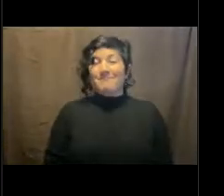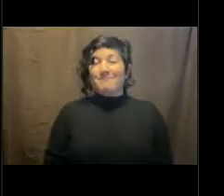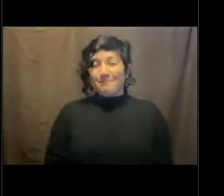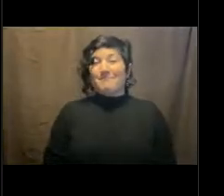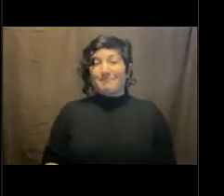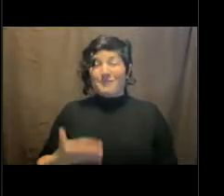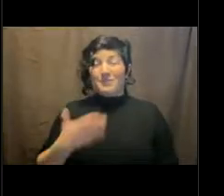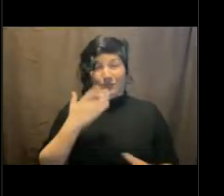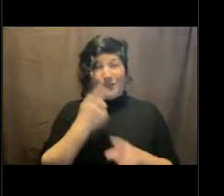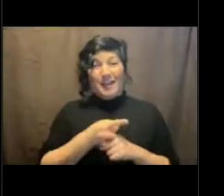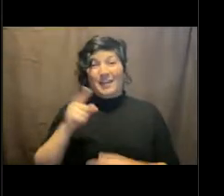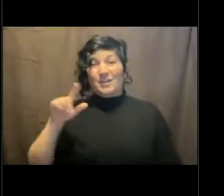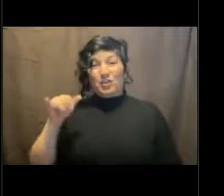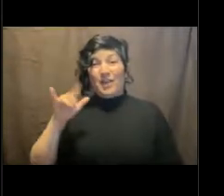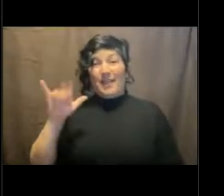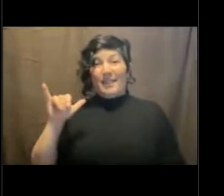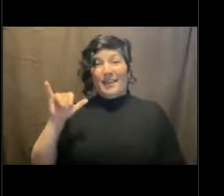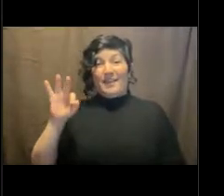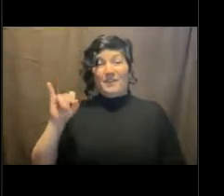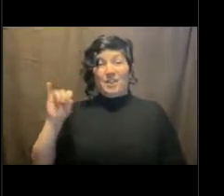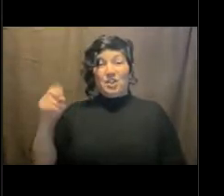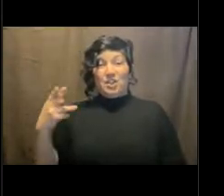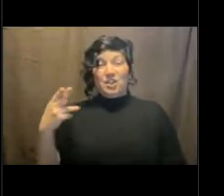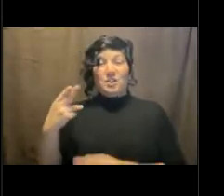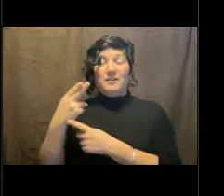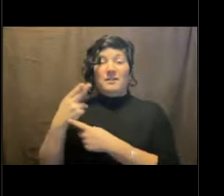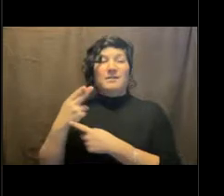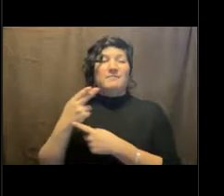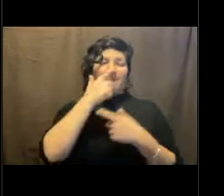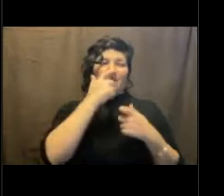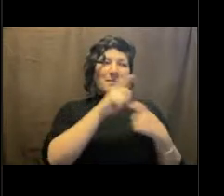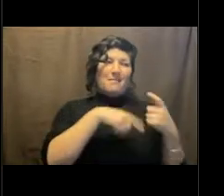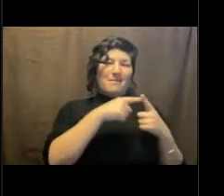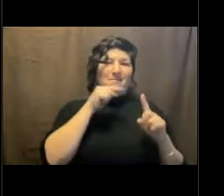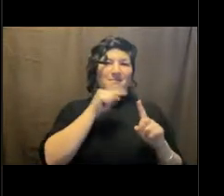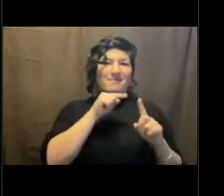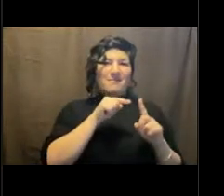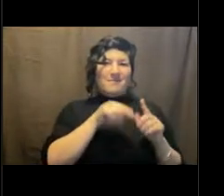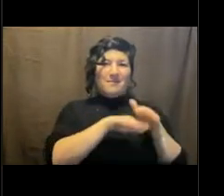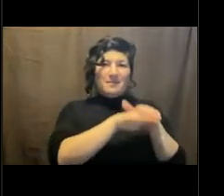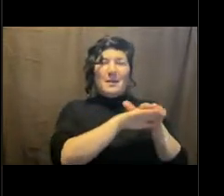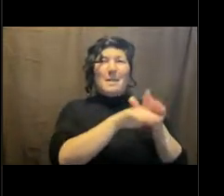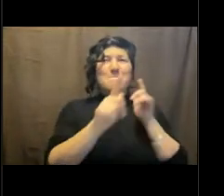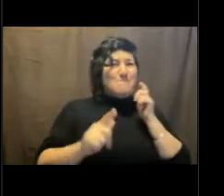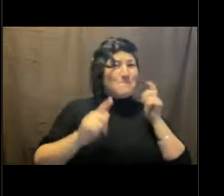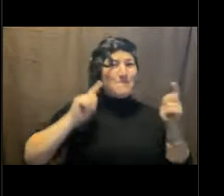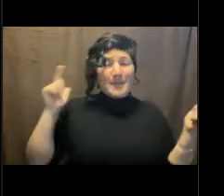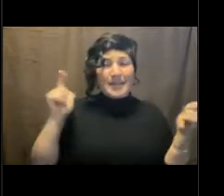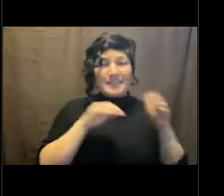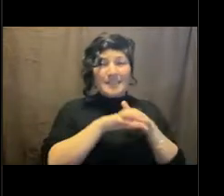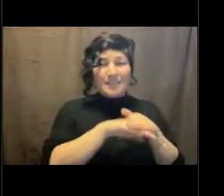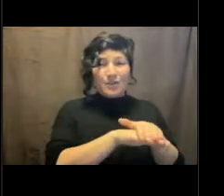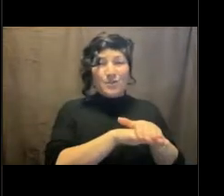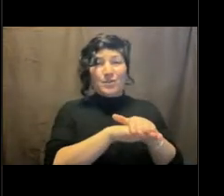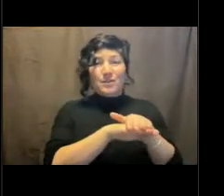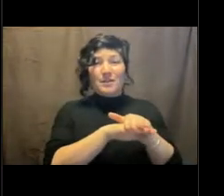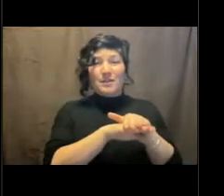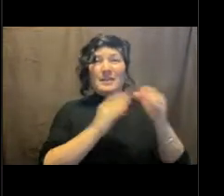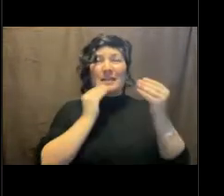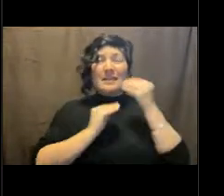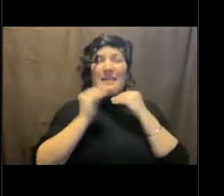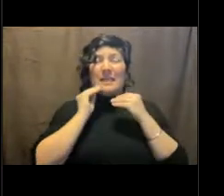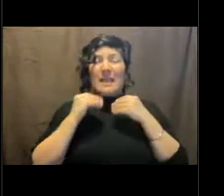is correct. So the interesting thing about this animal is that being the largest sea turtle in the world, they eat an